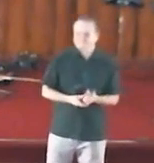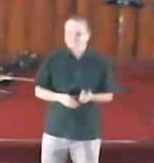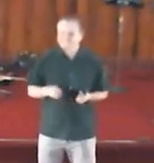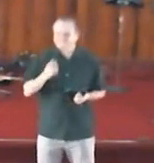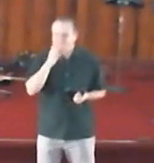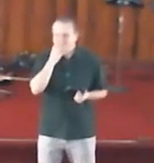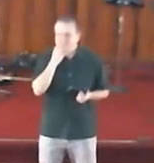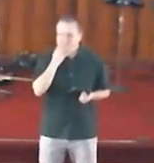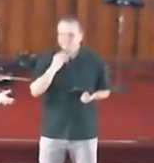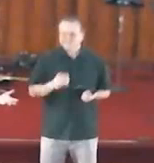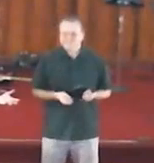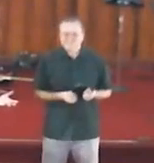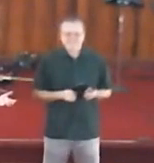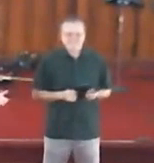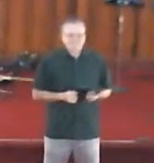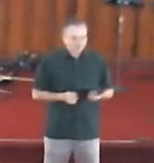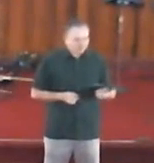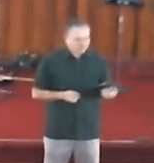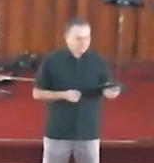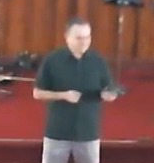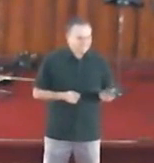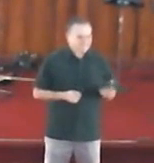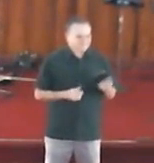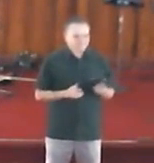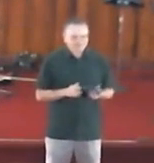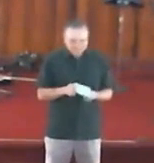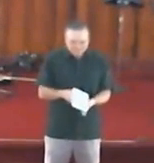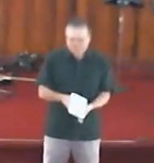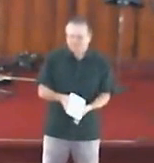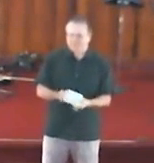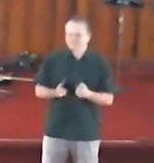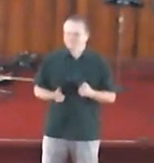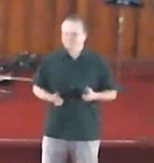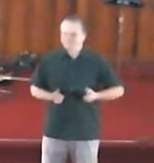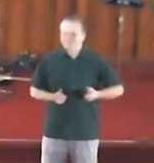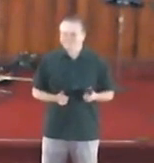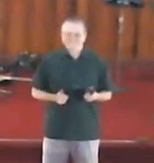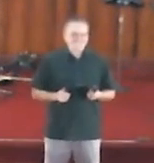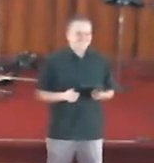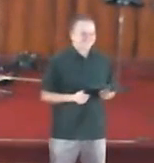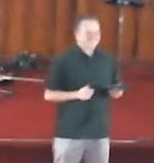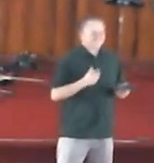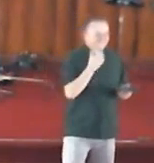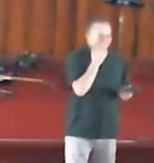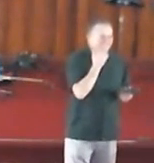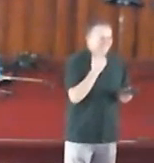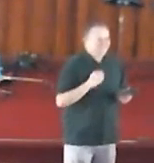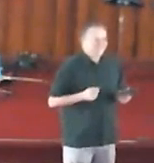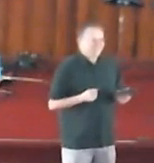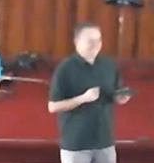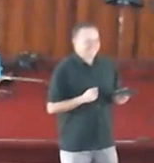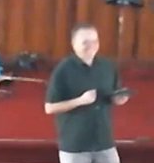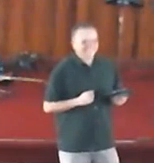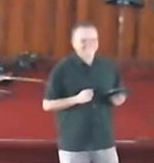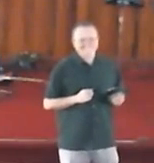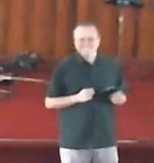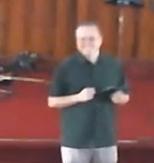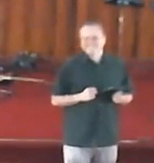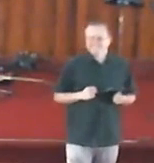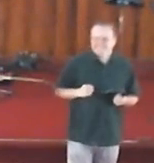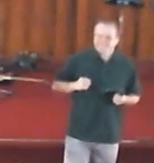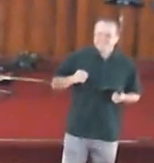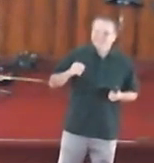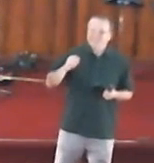And nowadays we have batteries everywhere. Algunos están leyendo la Biblia, yo también con eso. Some of you are reading your Bible with a battery. I am too.